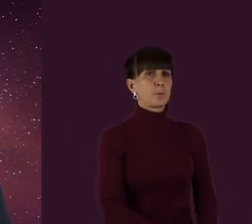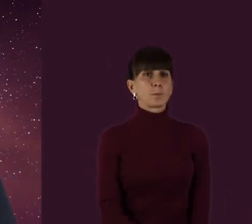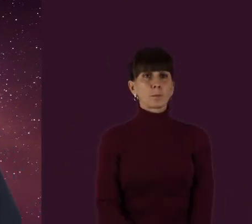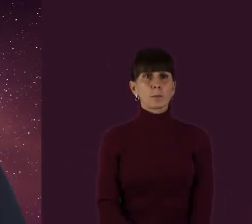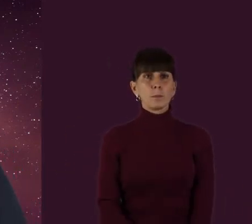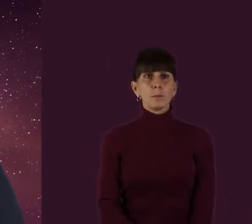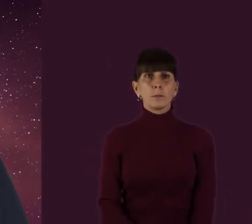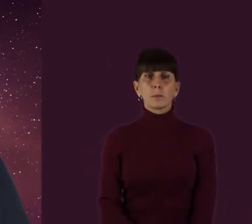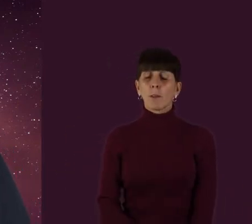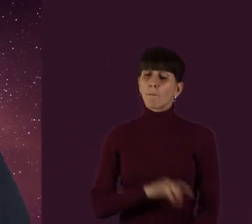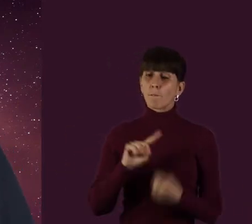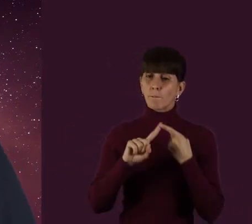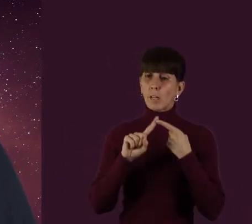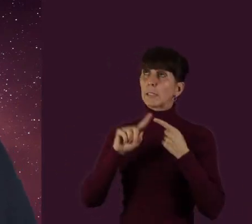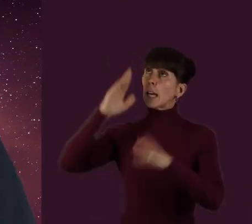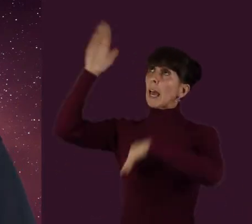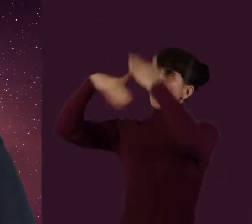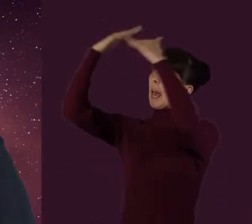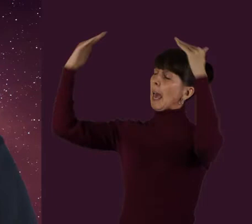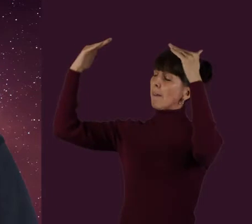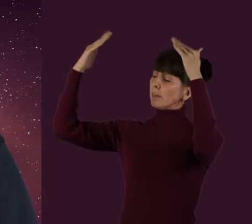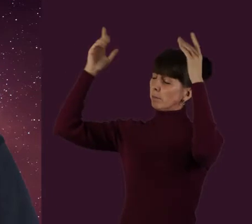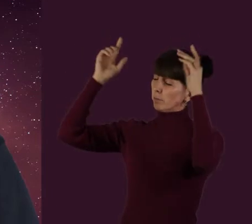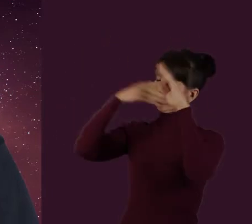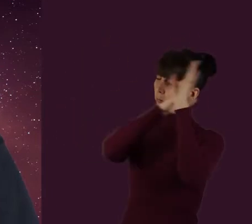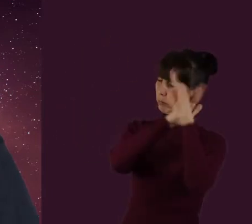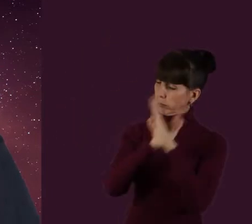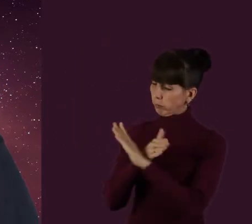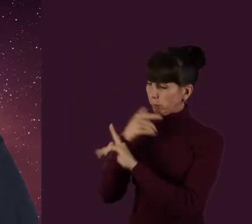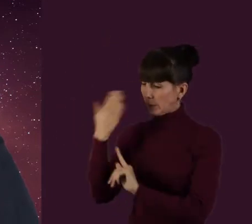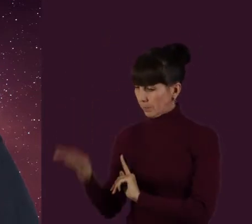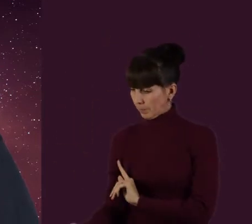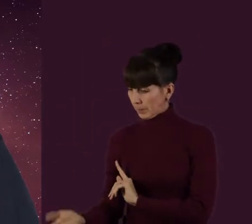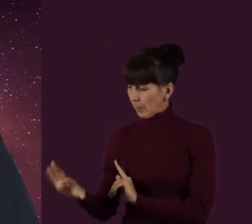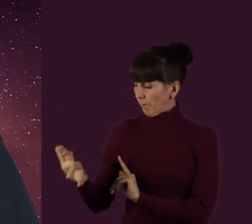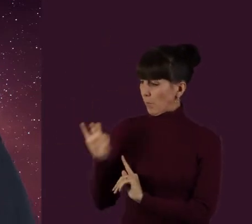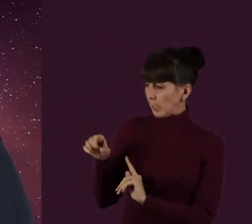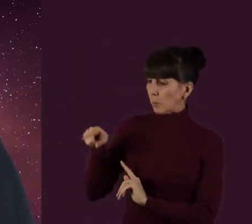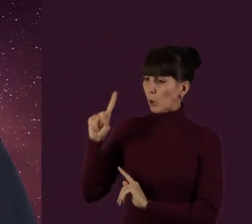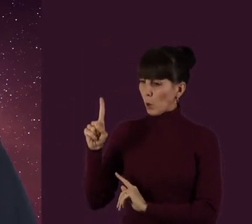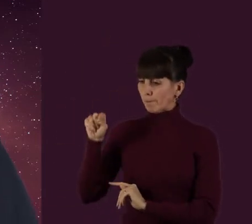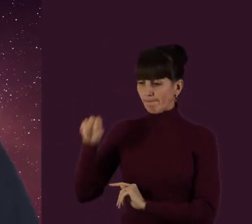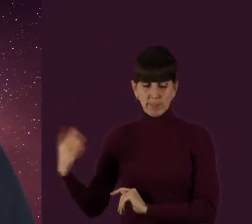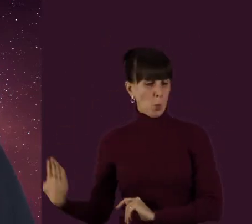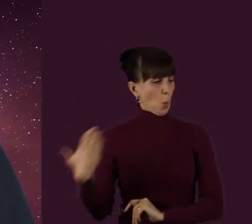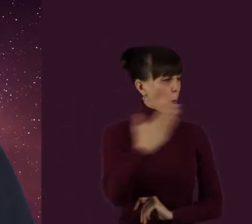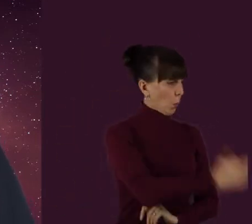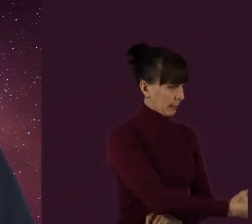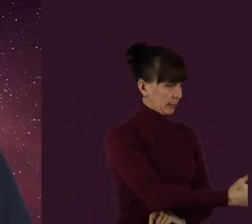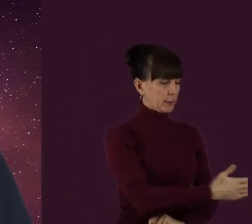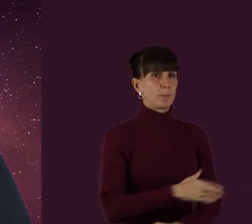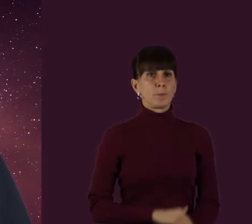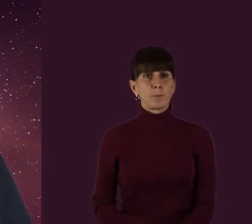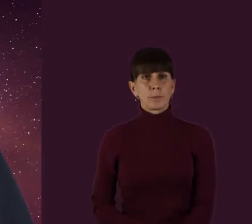Heaven met them where they were. And then there was an invitation for them to meet with God. And they went. They jumped at the chance.